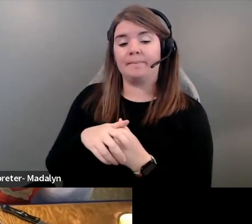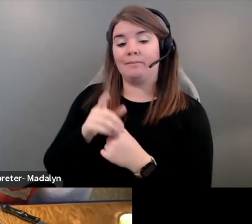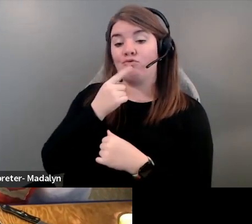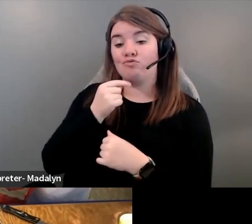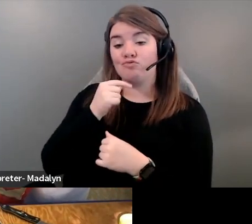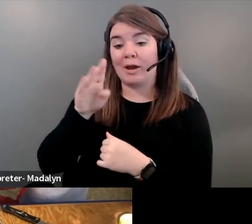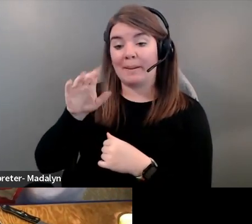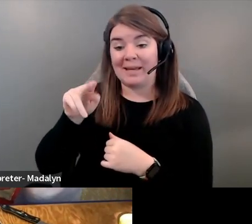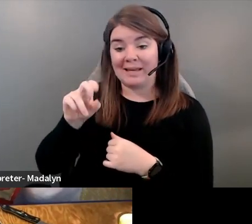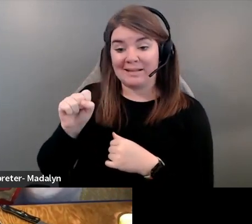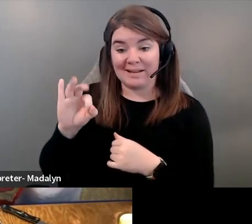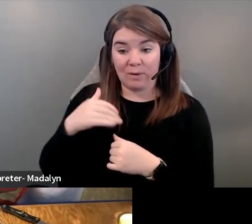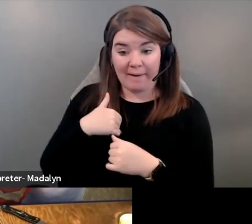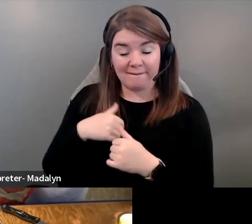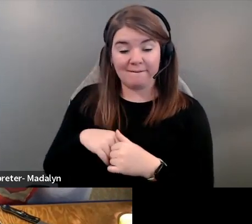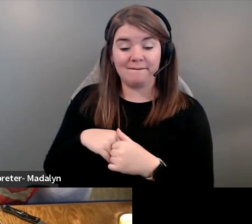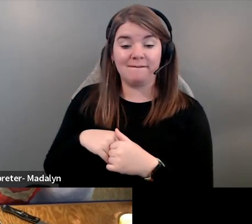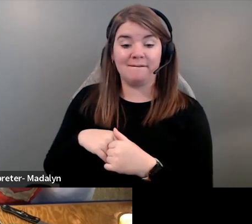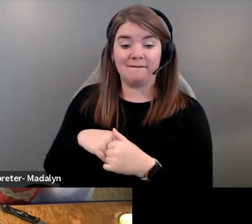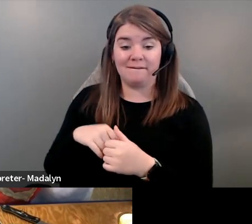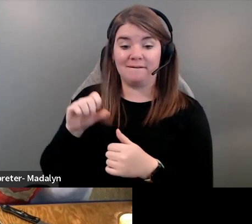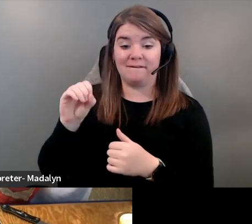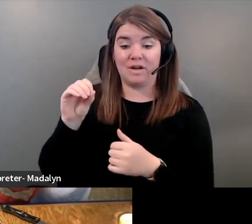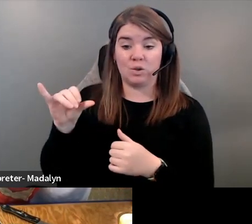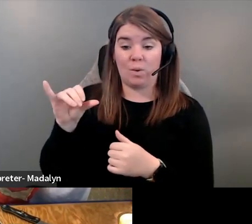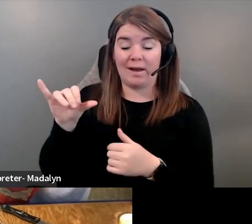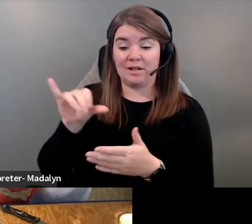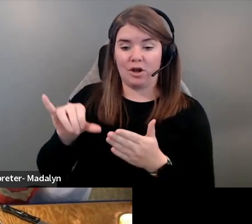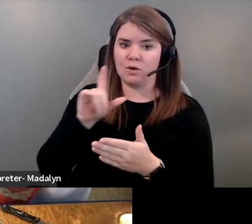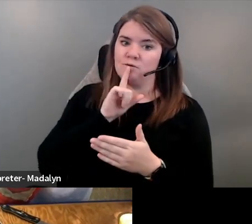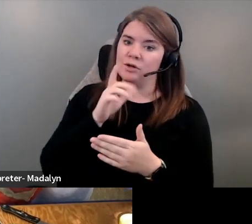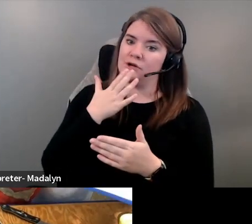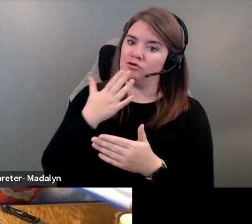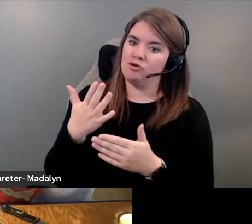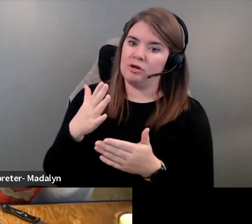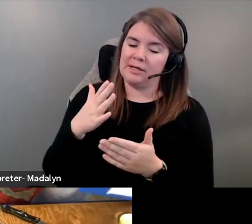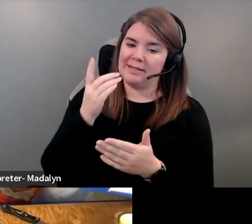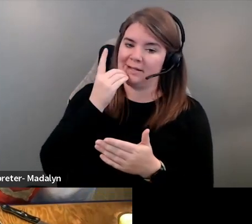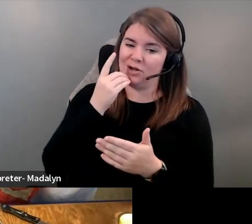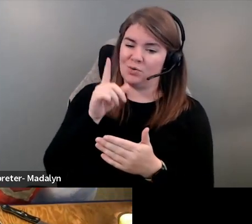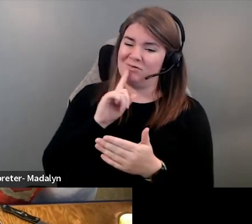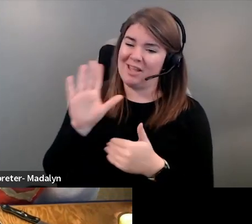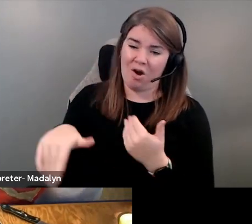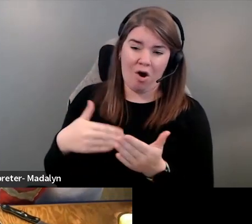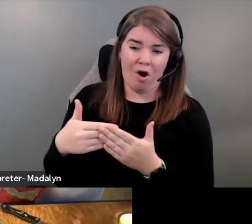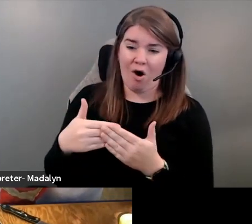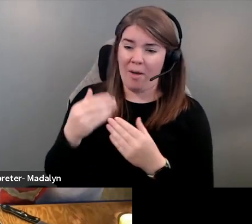left over, some soy sauce, and that makes a really good dinner, just cooked up in the skillet. All of these meals, like I say, other than cooking the